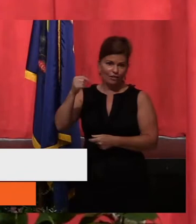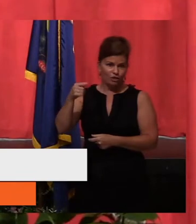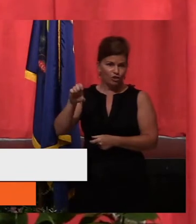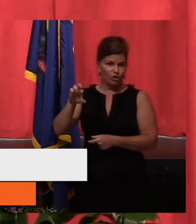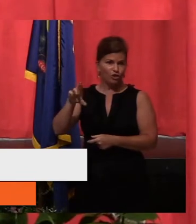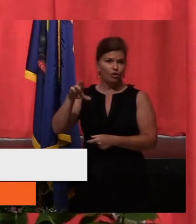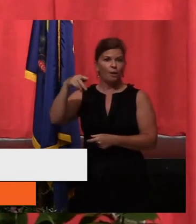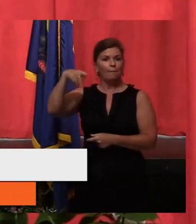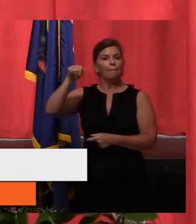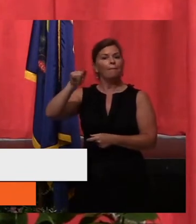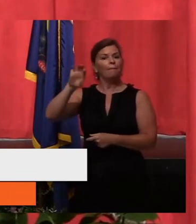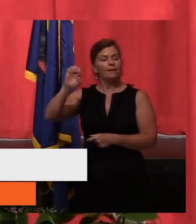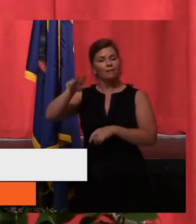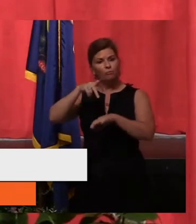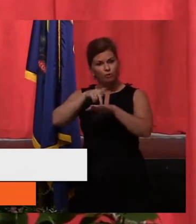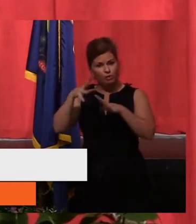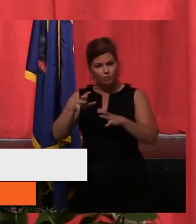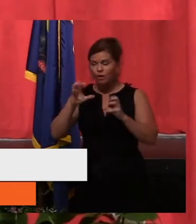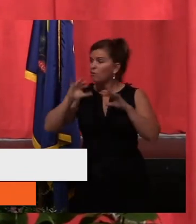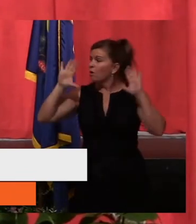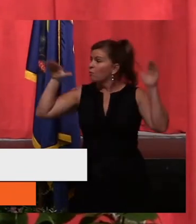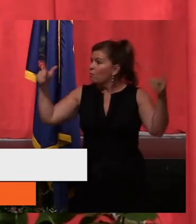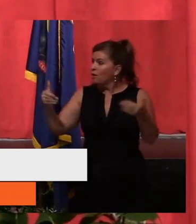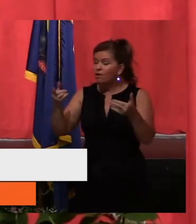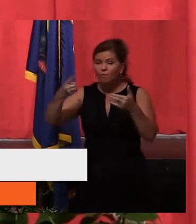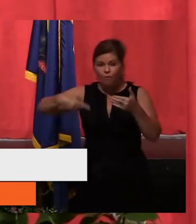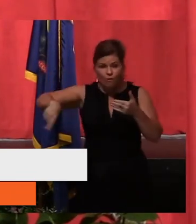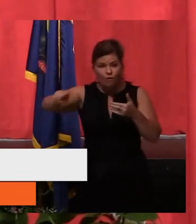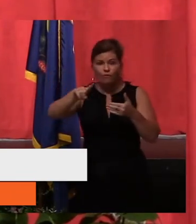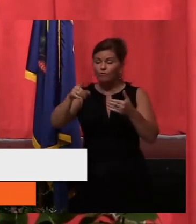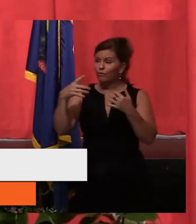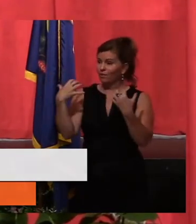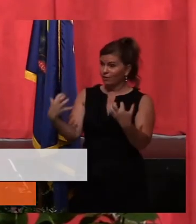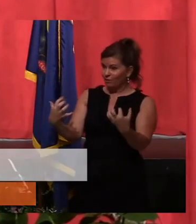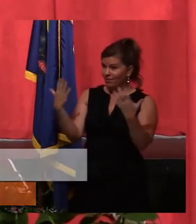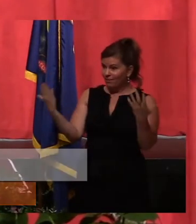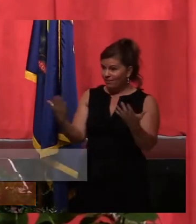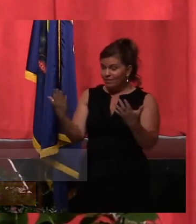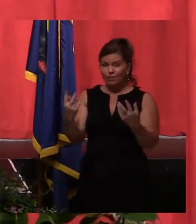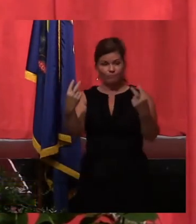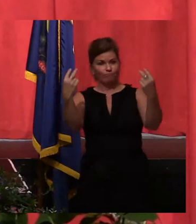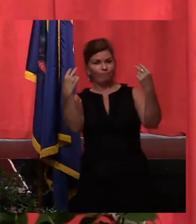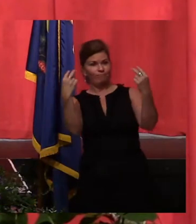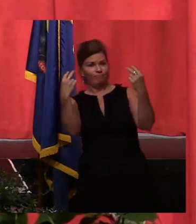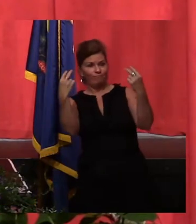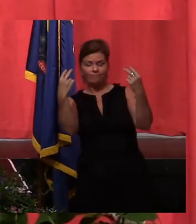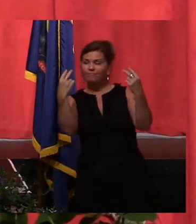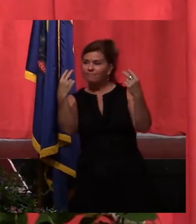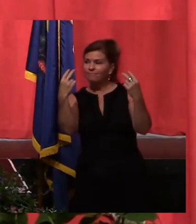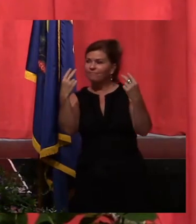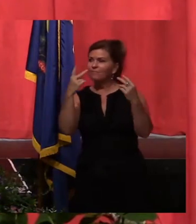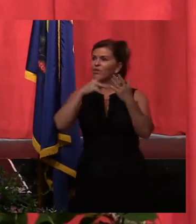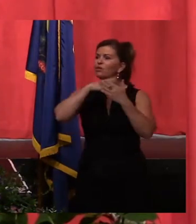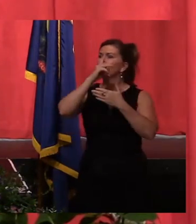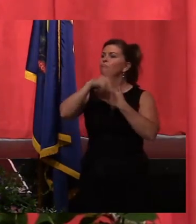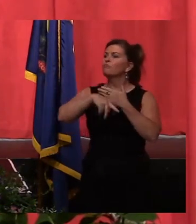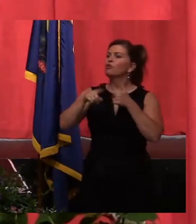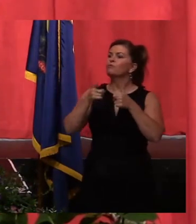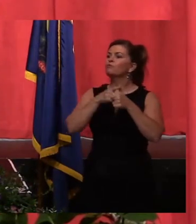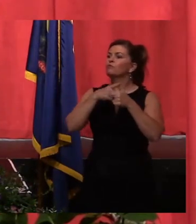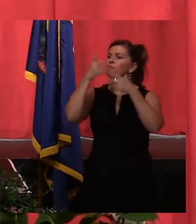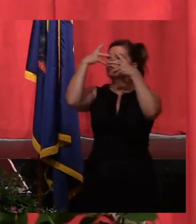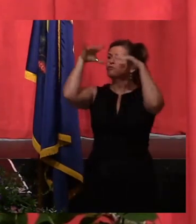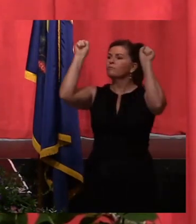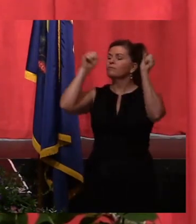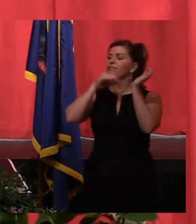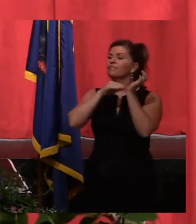welcome all of you to this broadcast and those who are viewing it later as well. Our program tonight includes speeches from our superintendent,